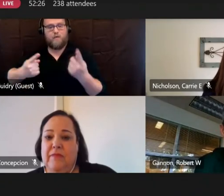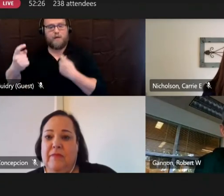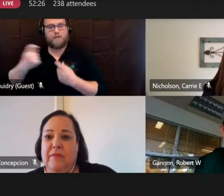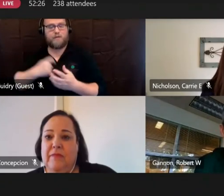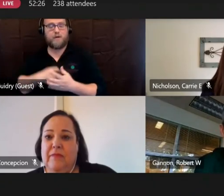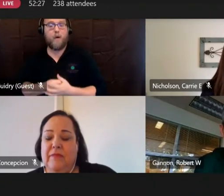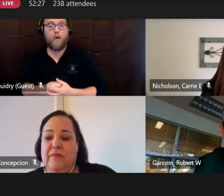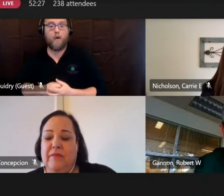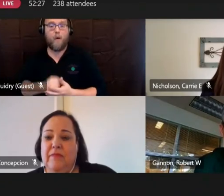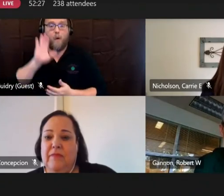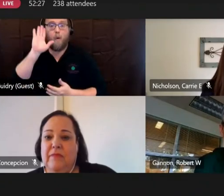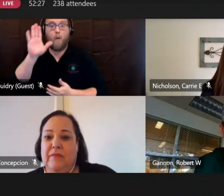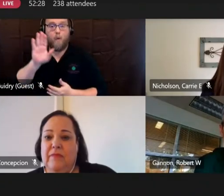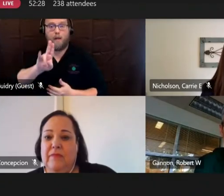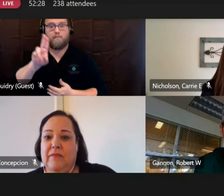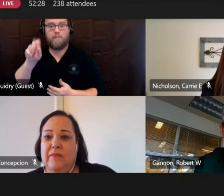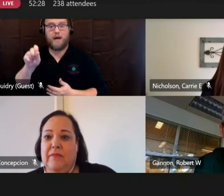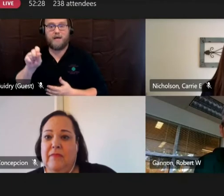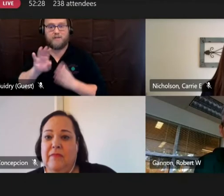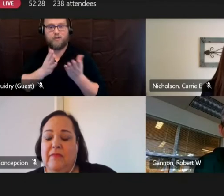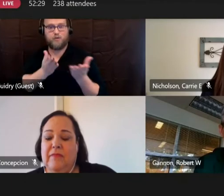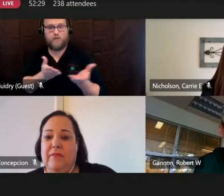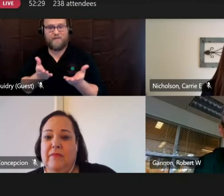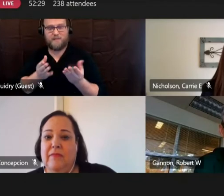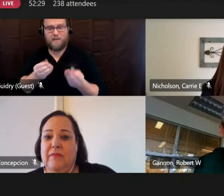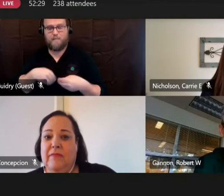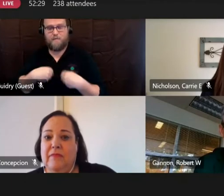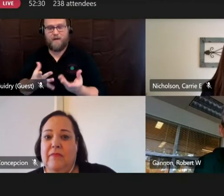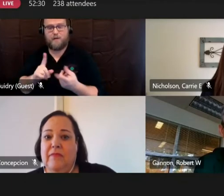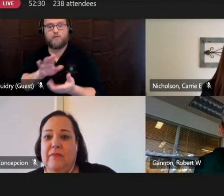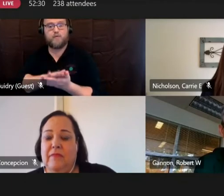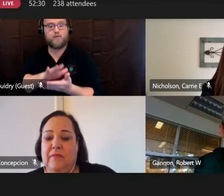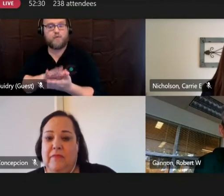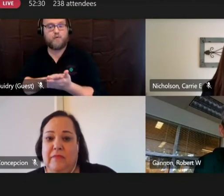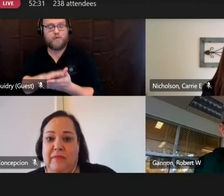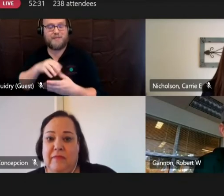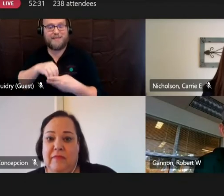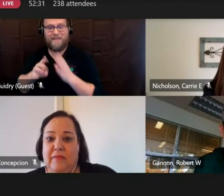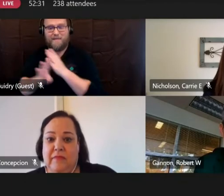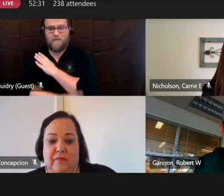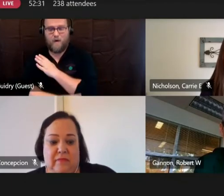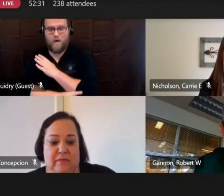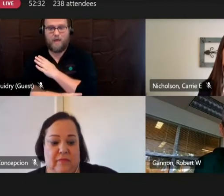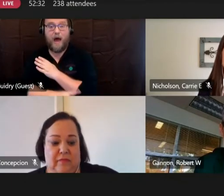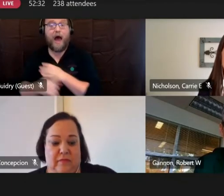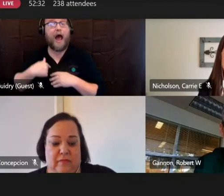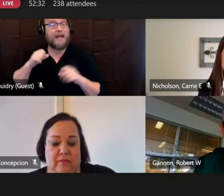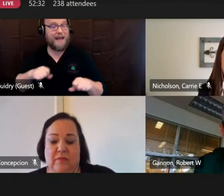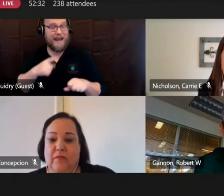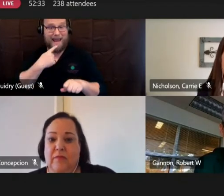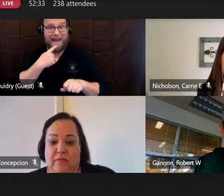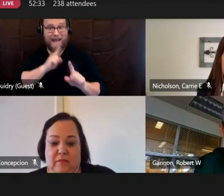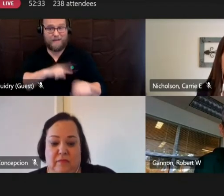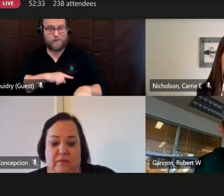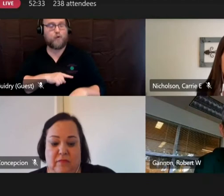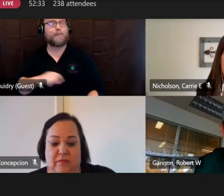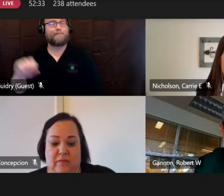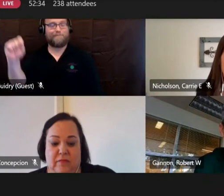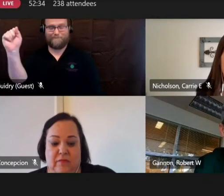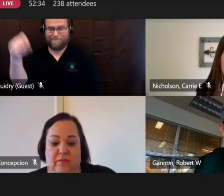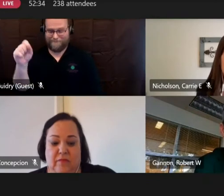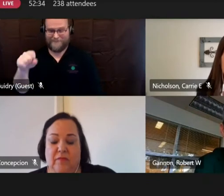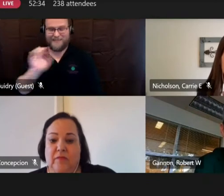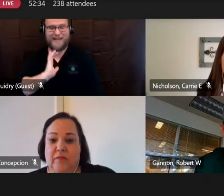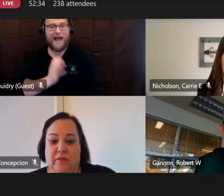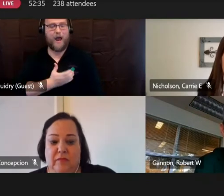provided to our schools in the fall? And I think I can answer that with a simple yes. Our transportation team is